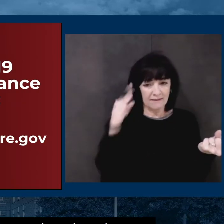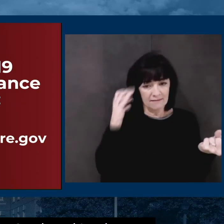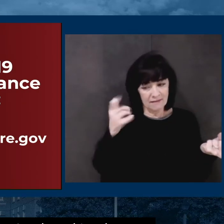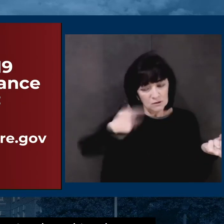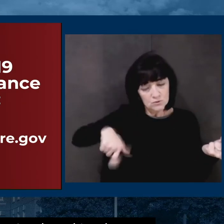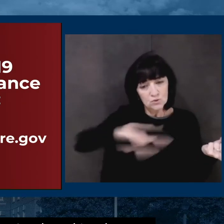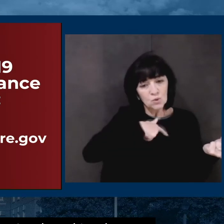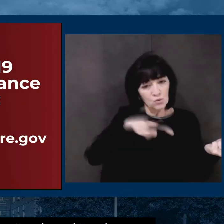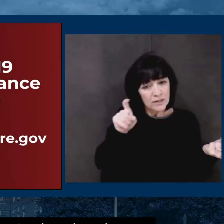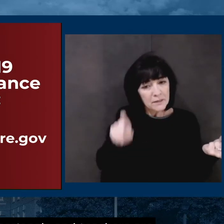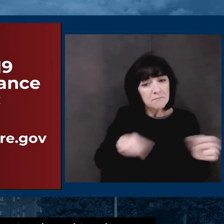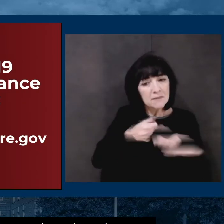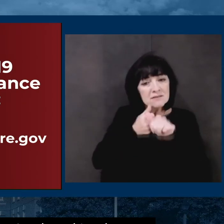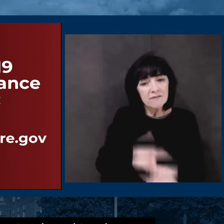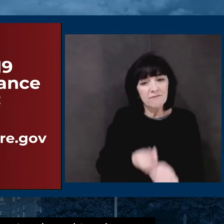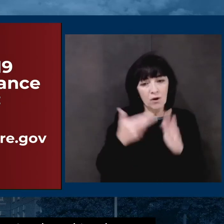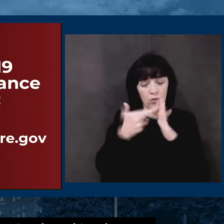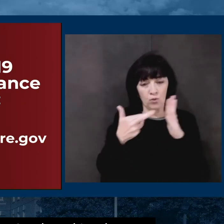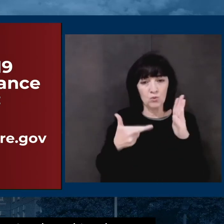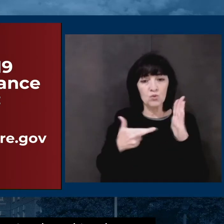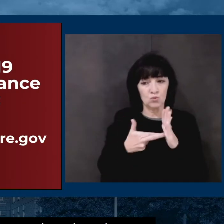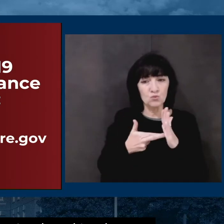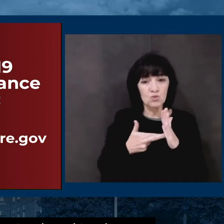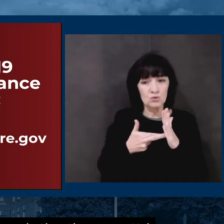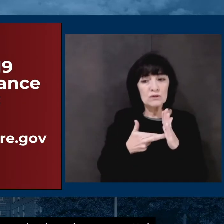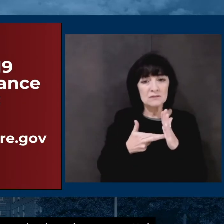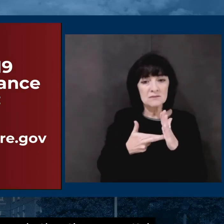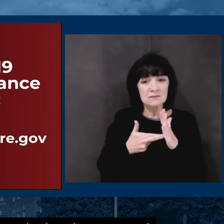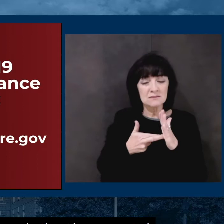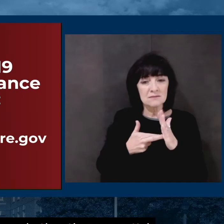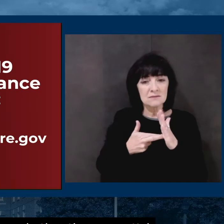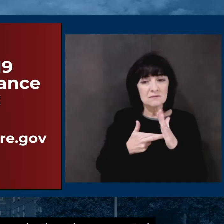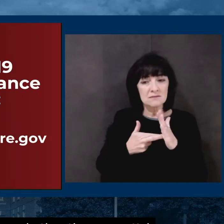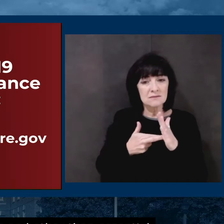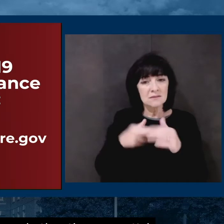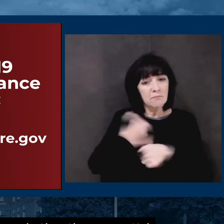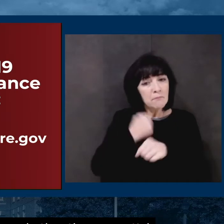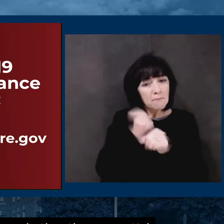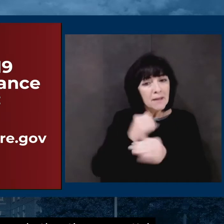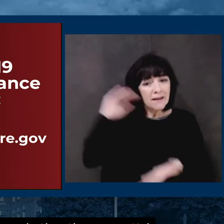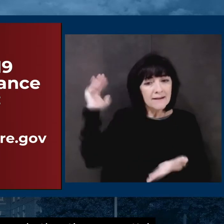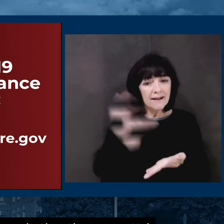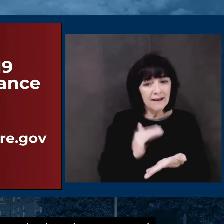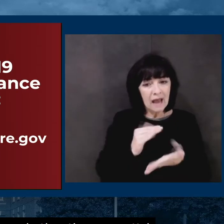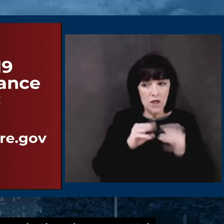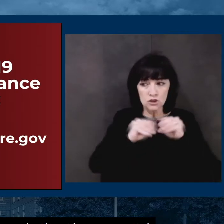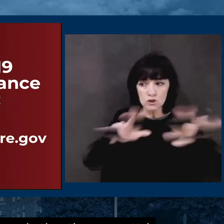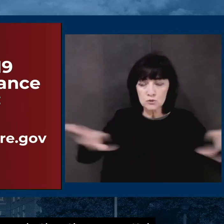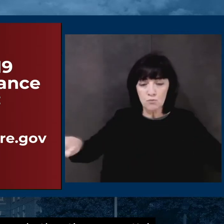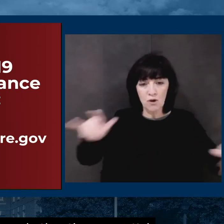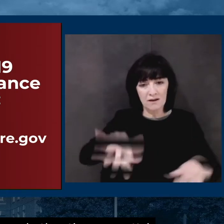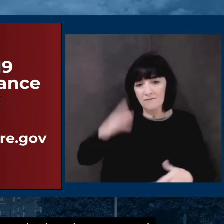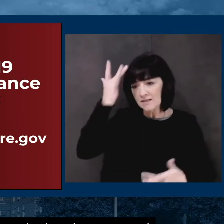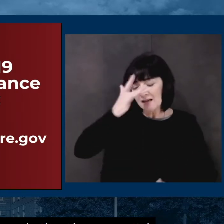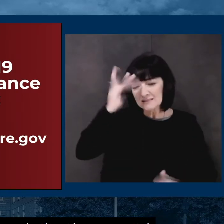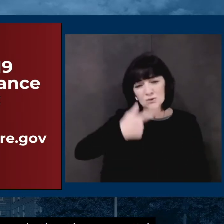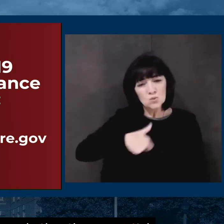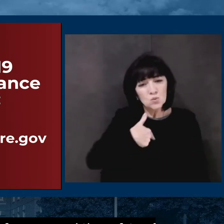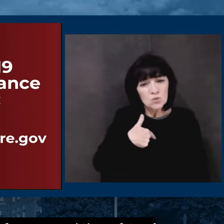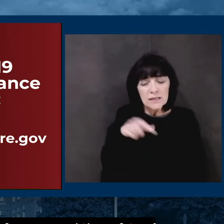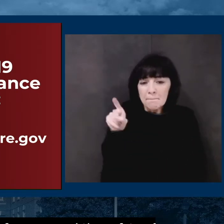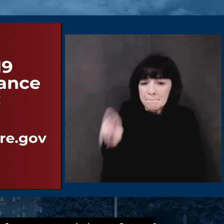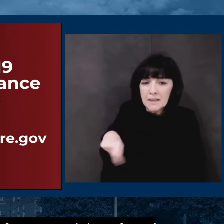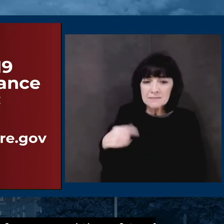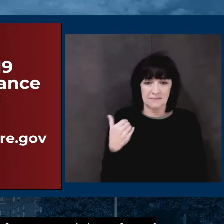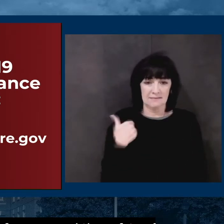who have to go to work the same. And all of us, we need the safety of a healthy community. And the